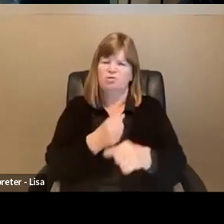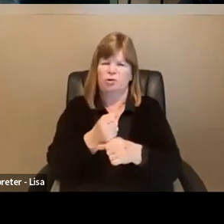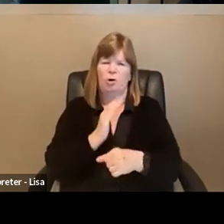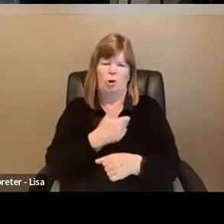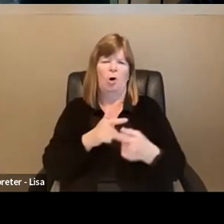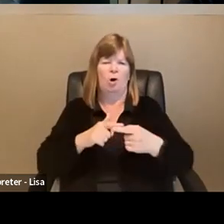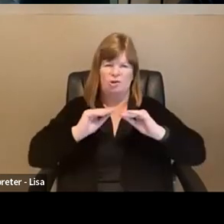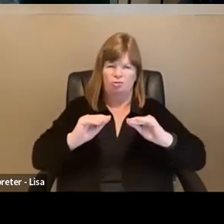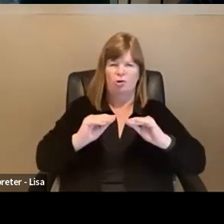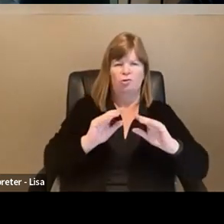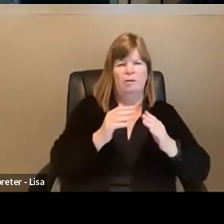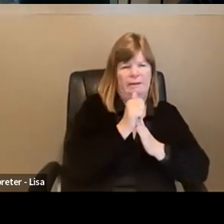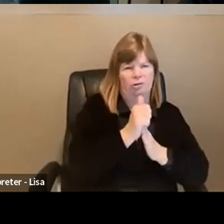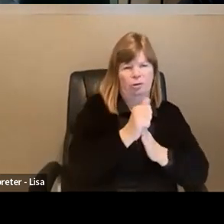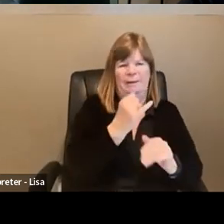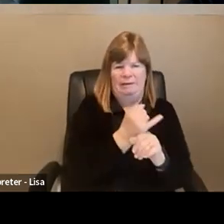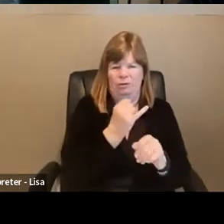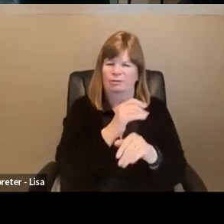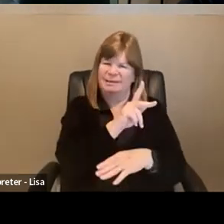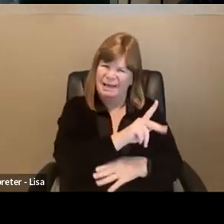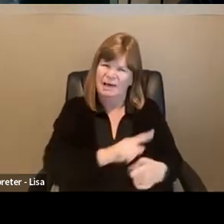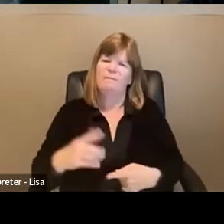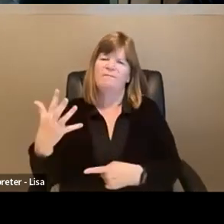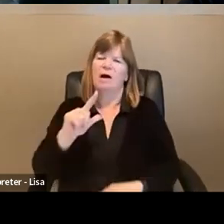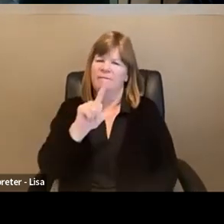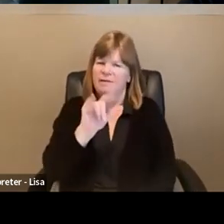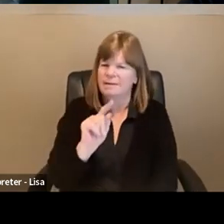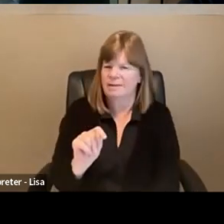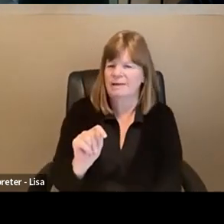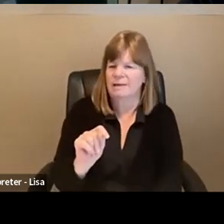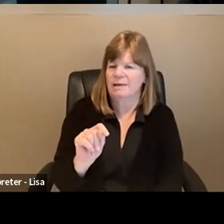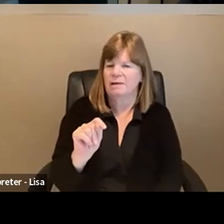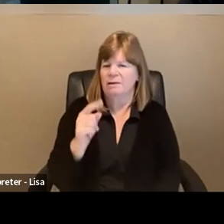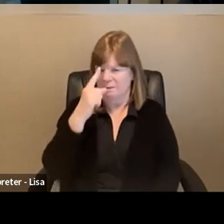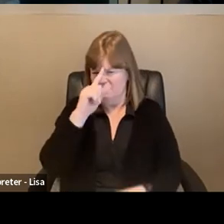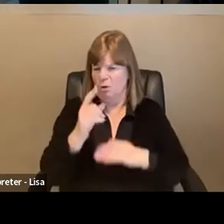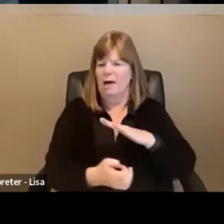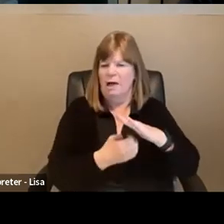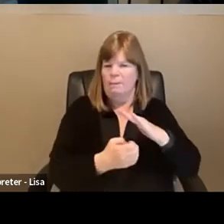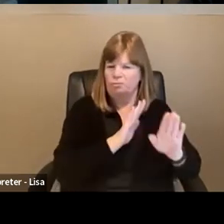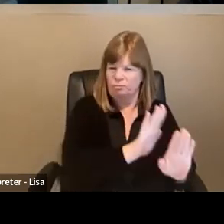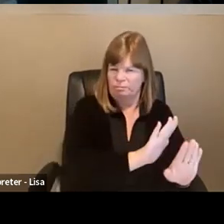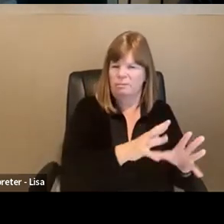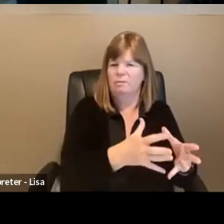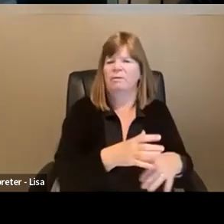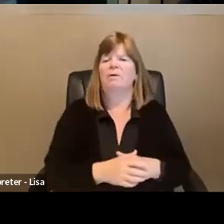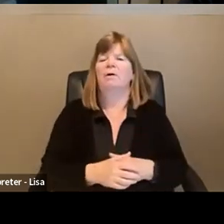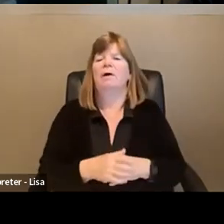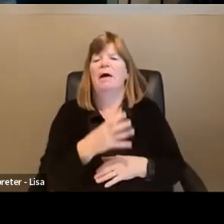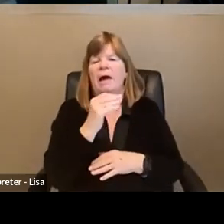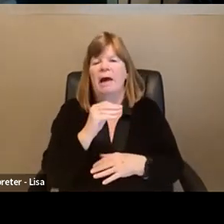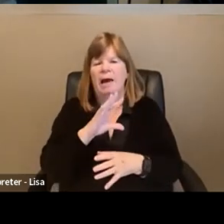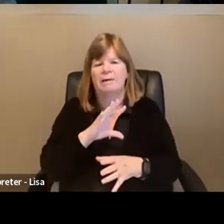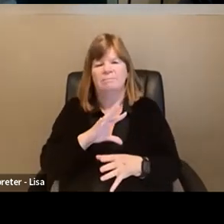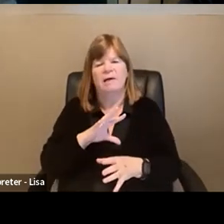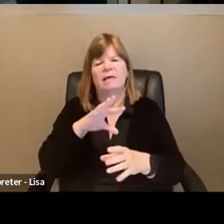Leadership Institute is going to be on the K-5 literacy for the elementary world. And engagement